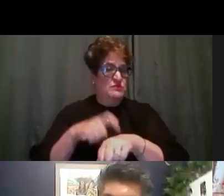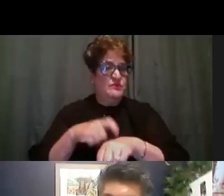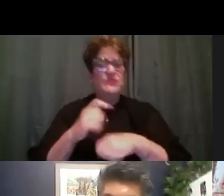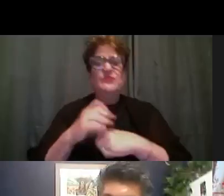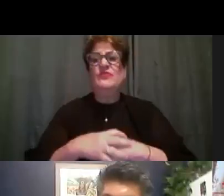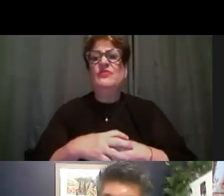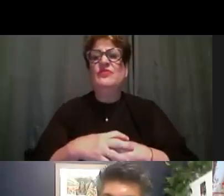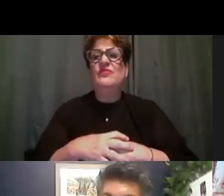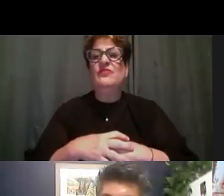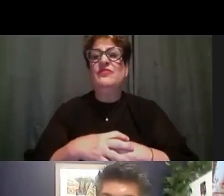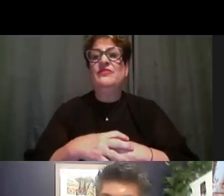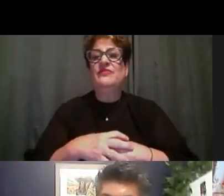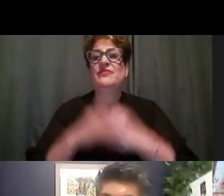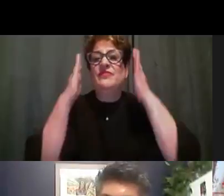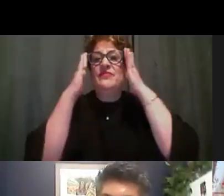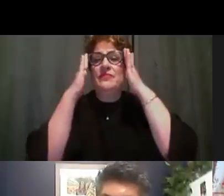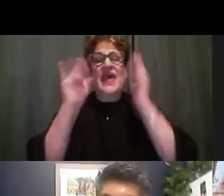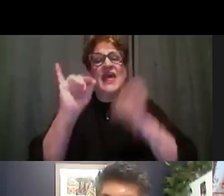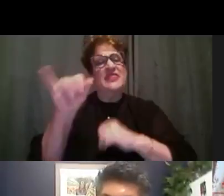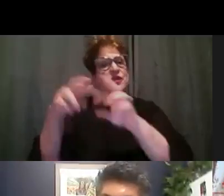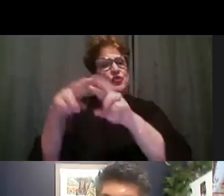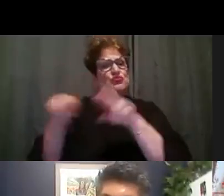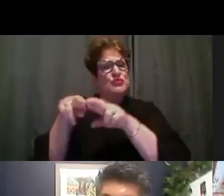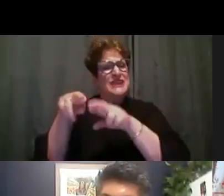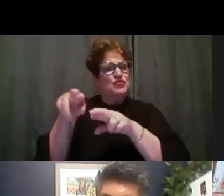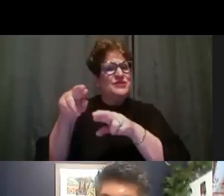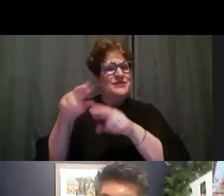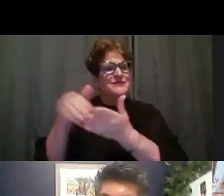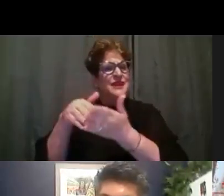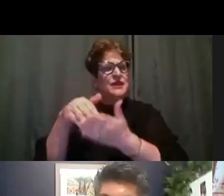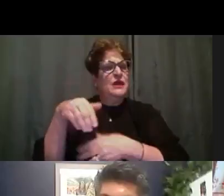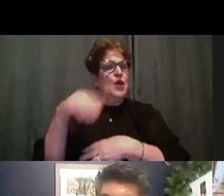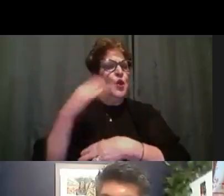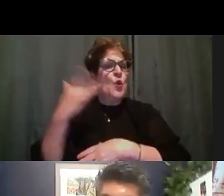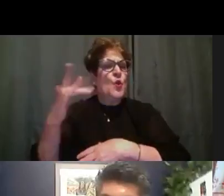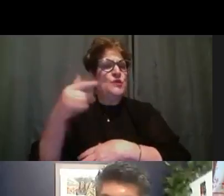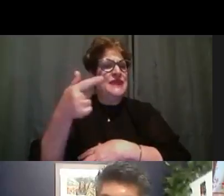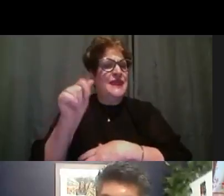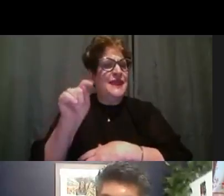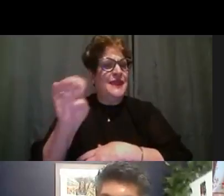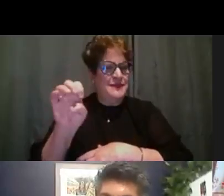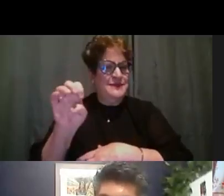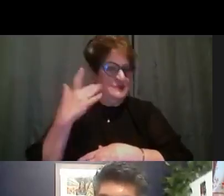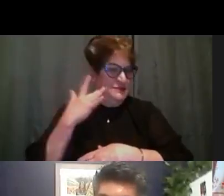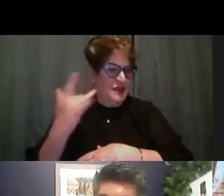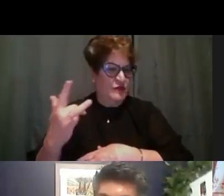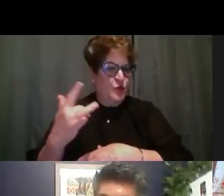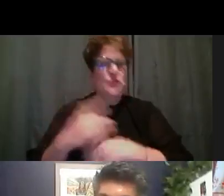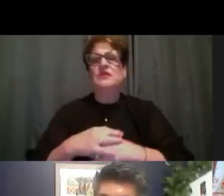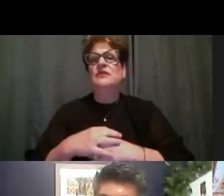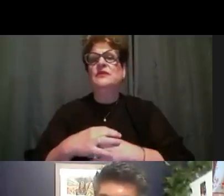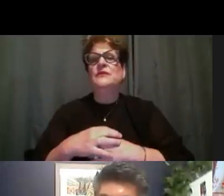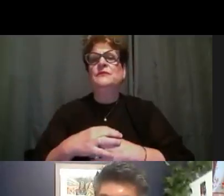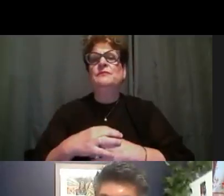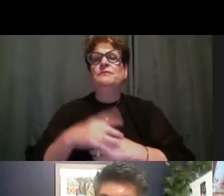Golden Gate Regional Center, I don't think some of my colleagues